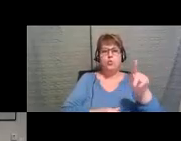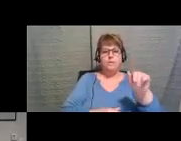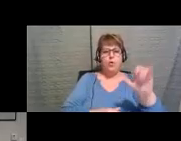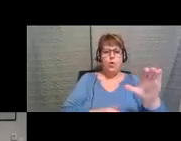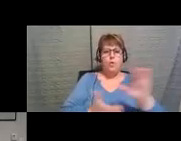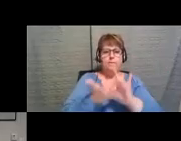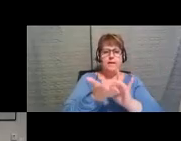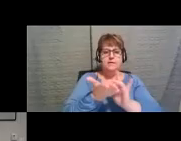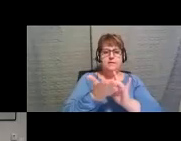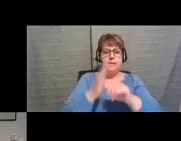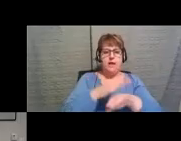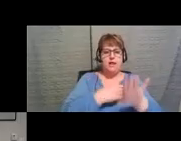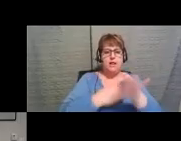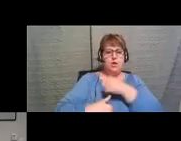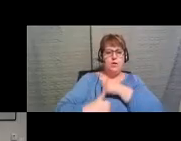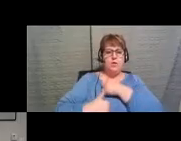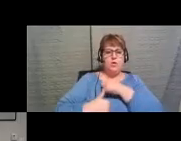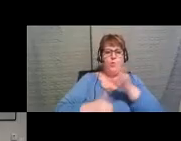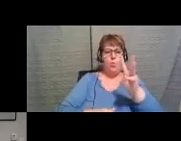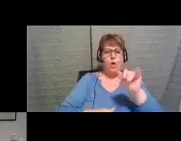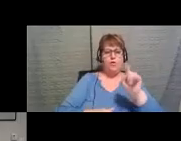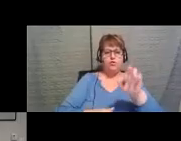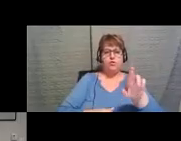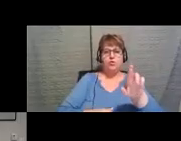in both public health and family medicine.